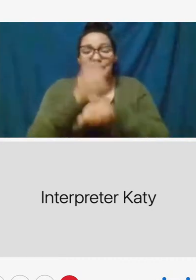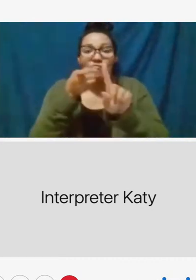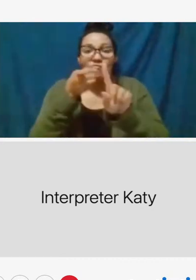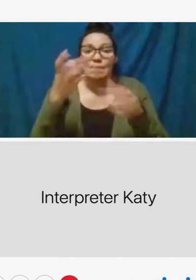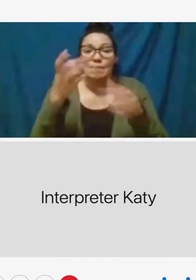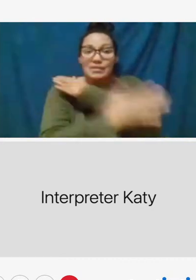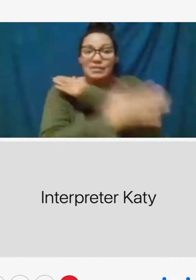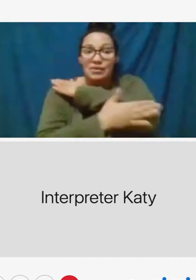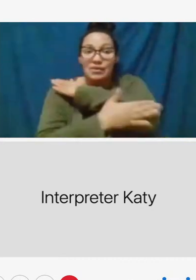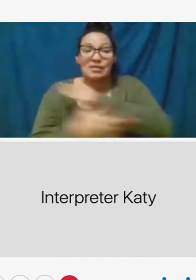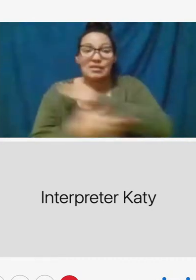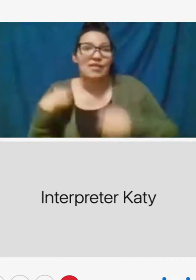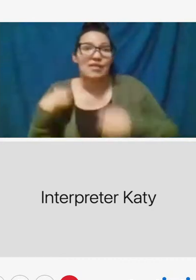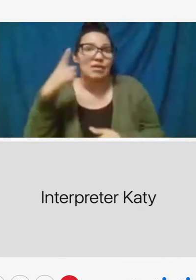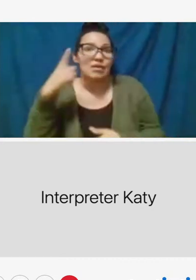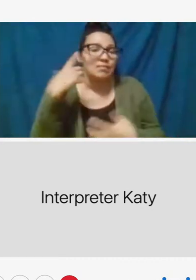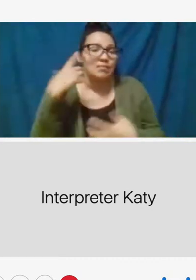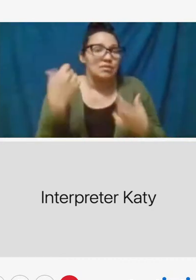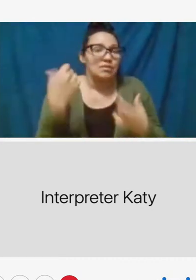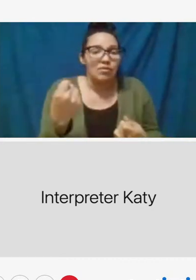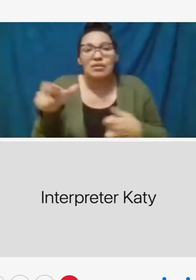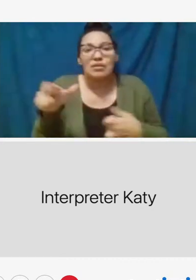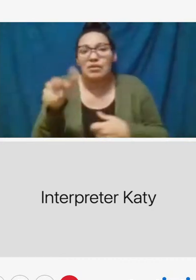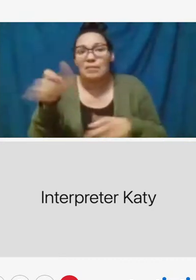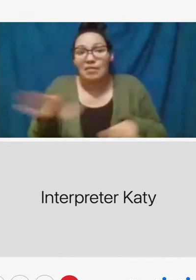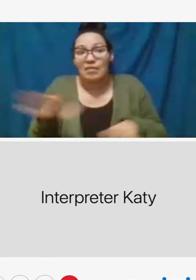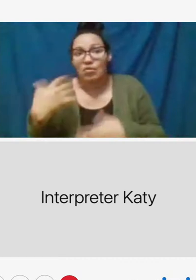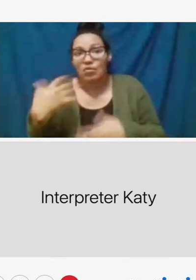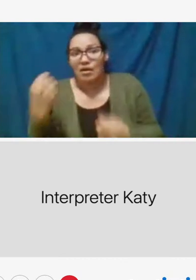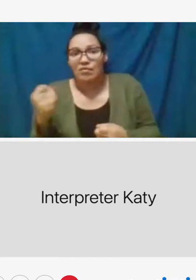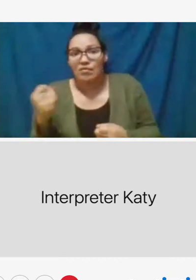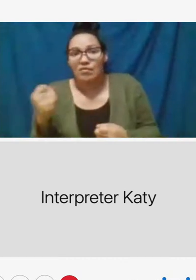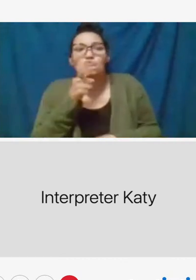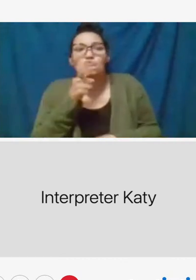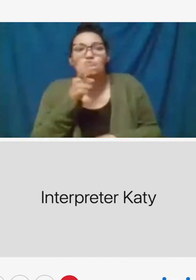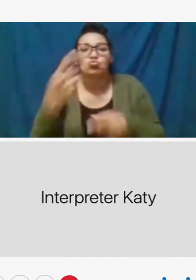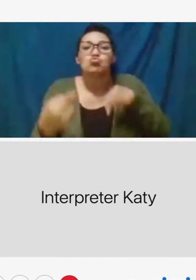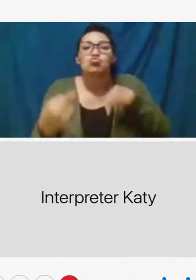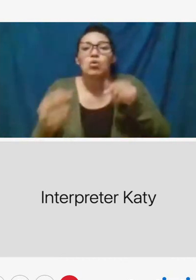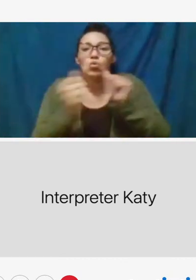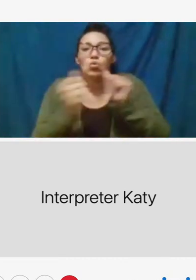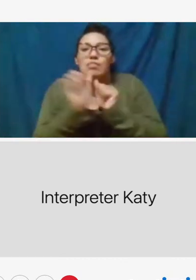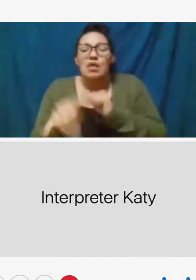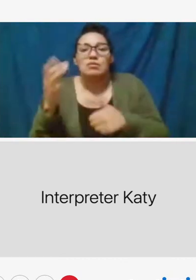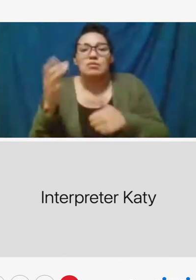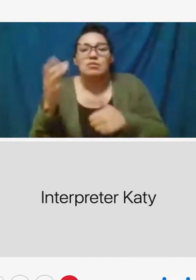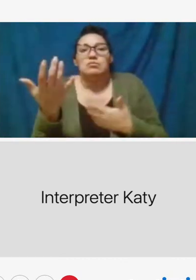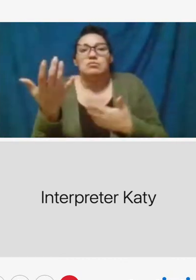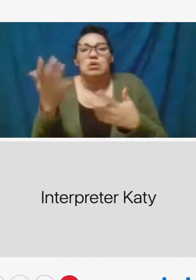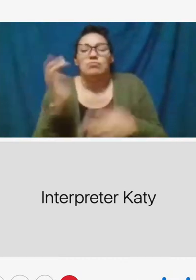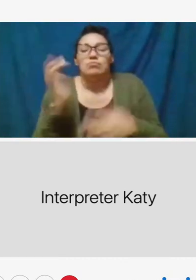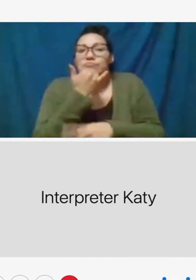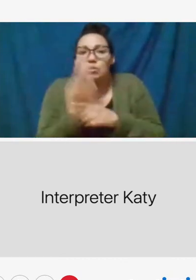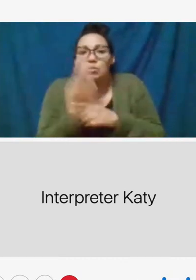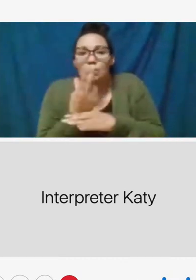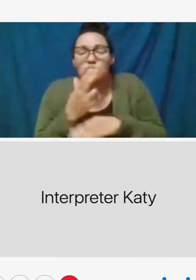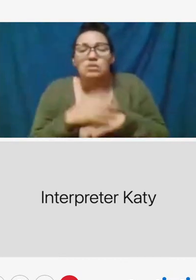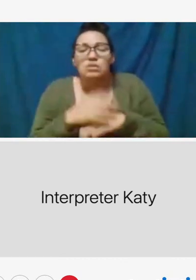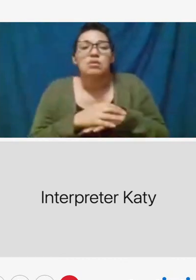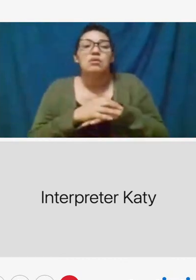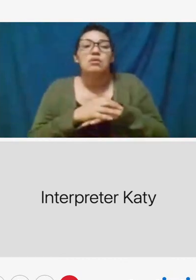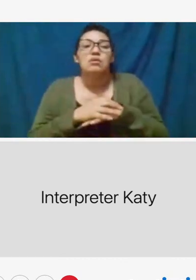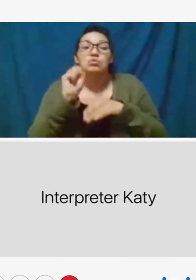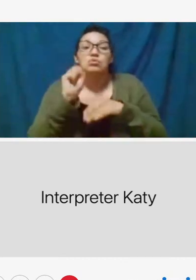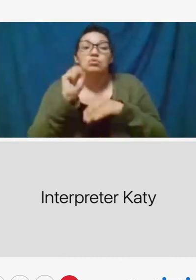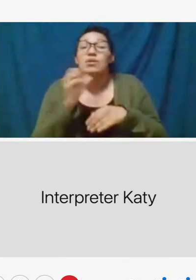supports specifically for those kids that are struggling with substance abuse and we also try to do prevention um so it's not so much treatment but we